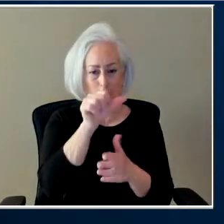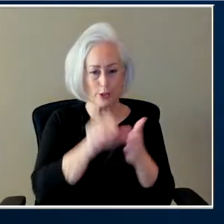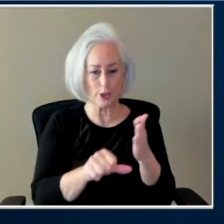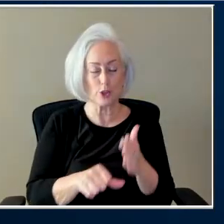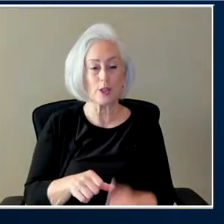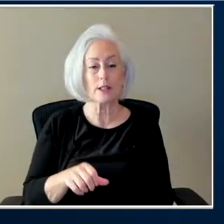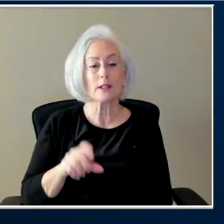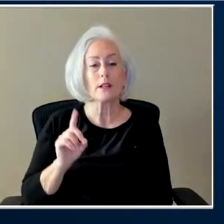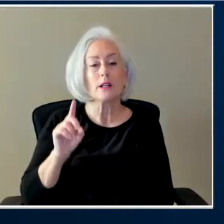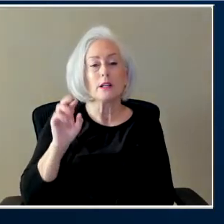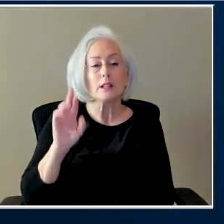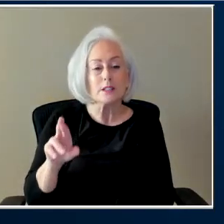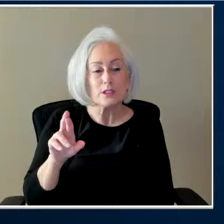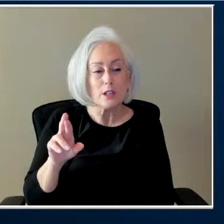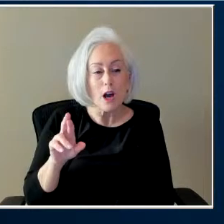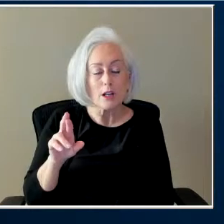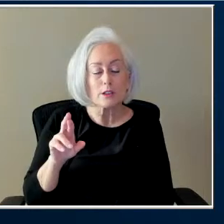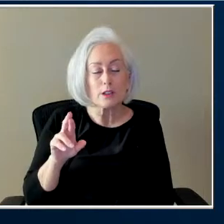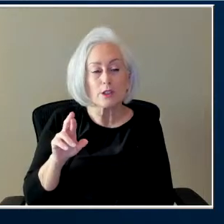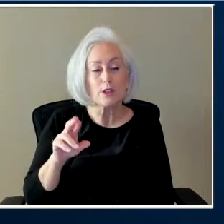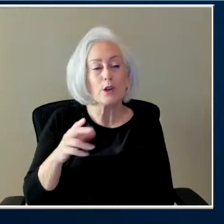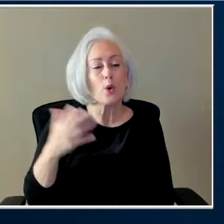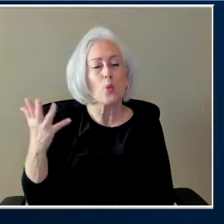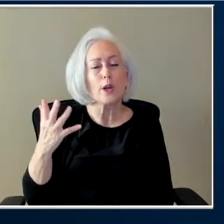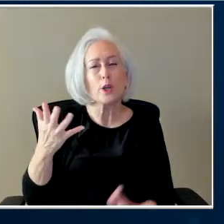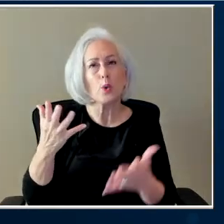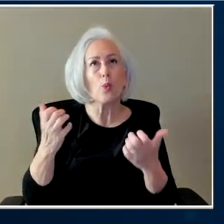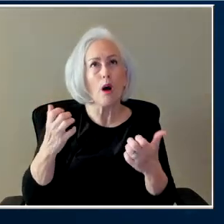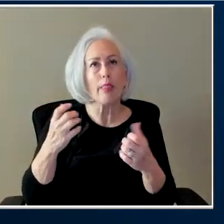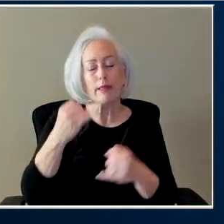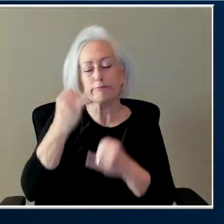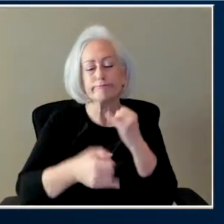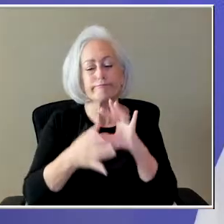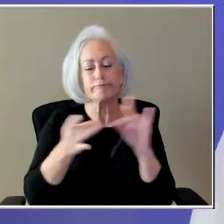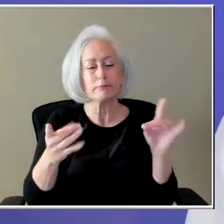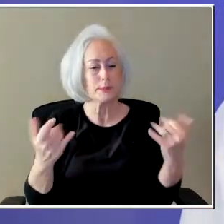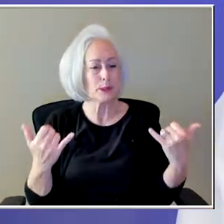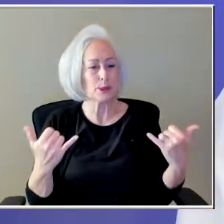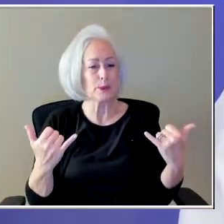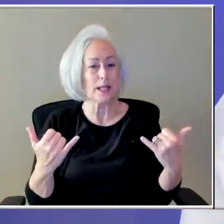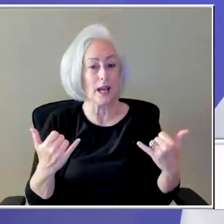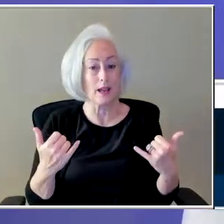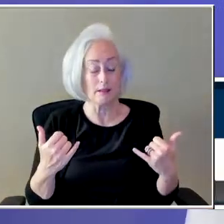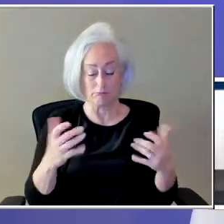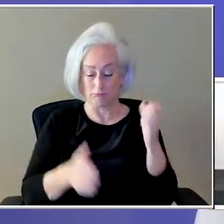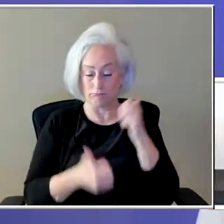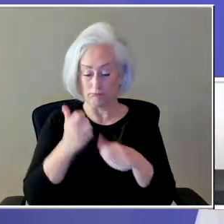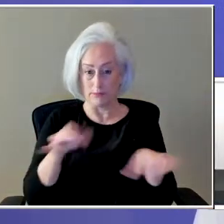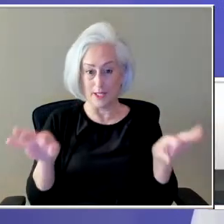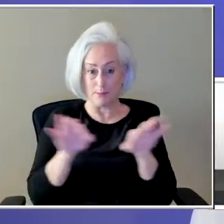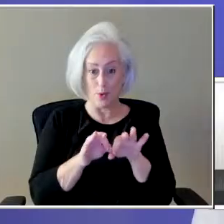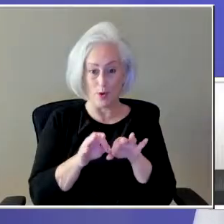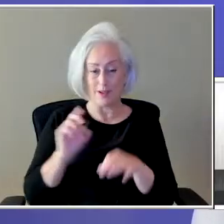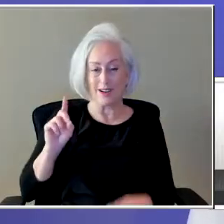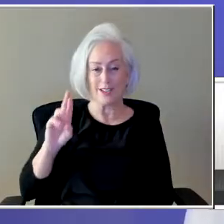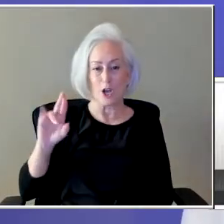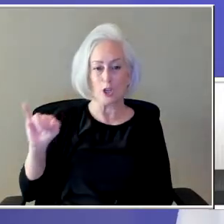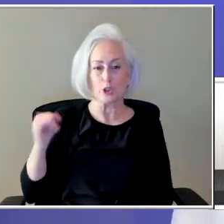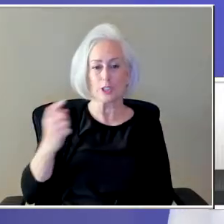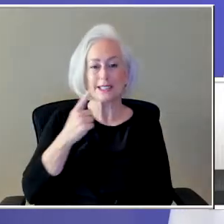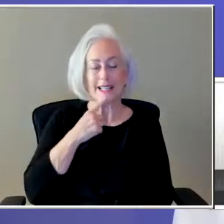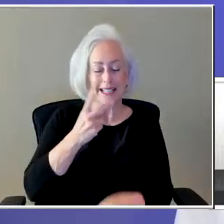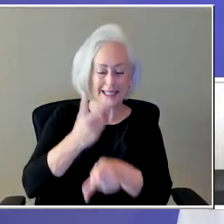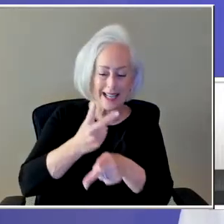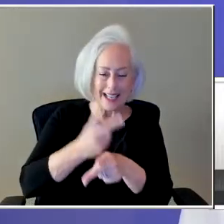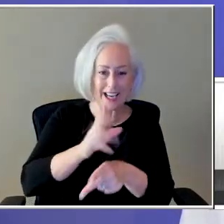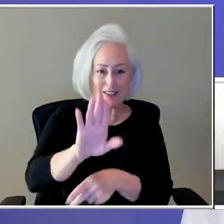the big takeaway from our conversation to be today? Oh, I think big takeaway, Dr. J has already said it best. Take care of your patients. Don't treat